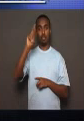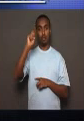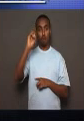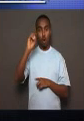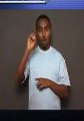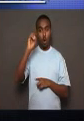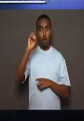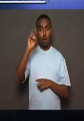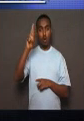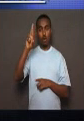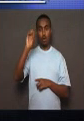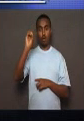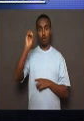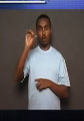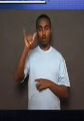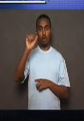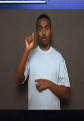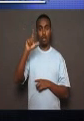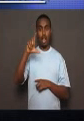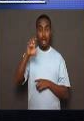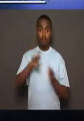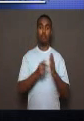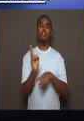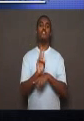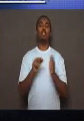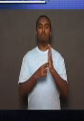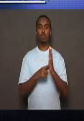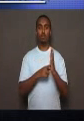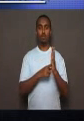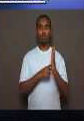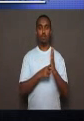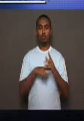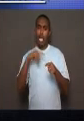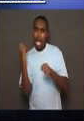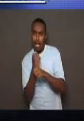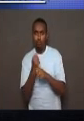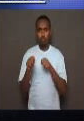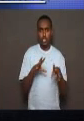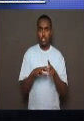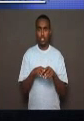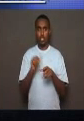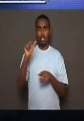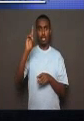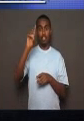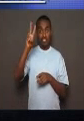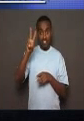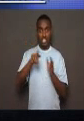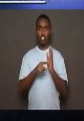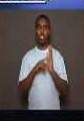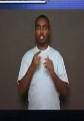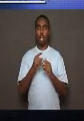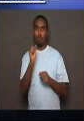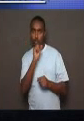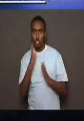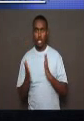Casino Royale is a film, but its genre is action-adventure. A musician